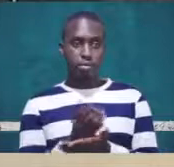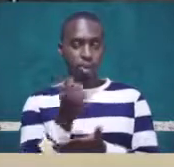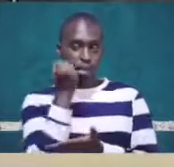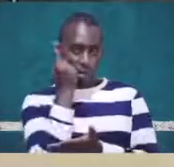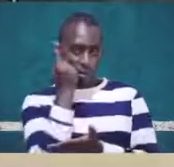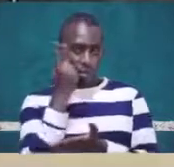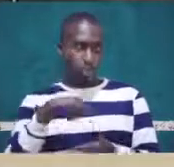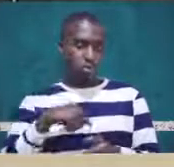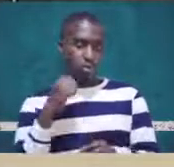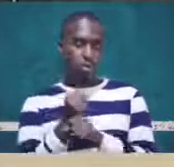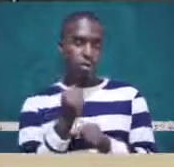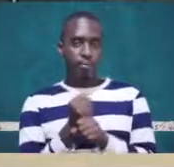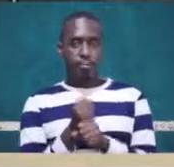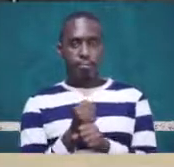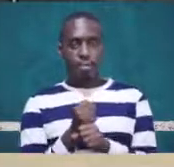understanding what you are doing here.